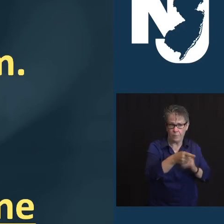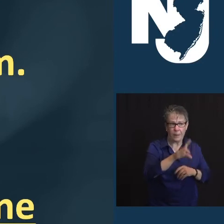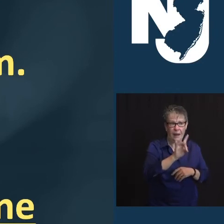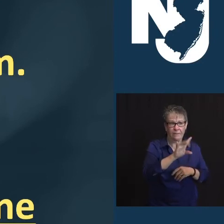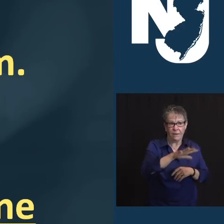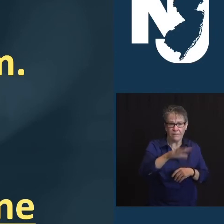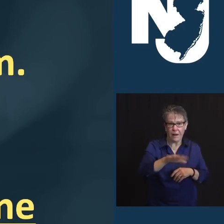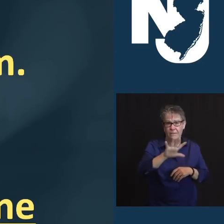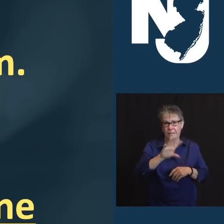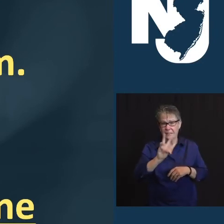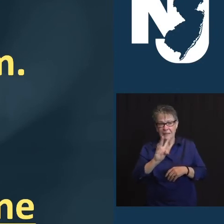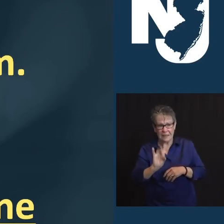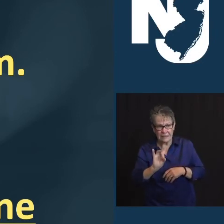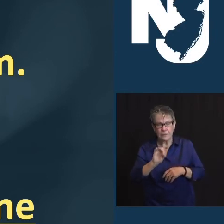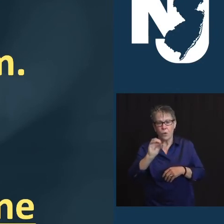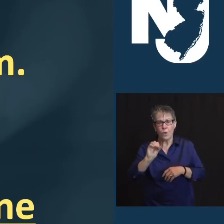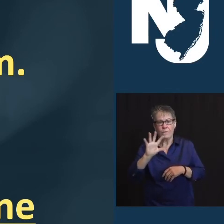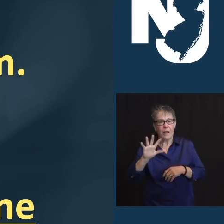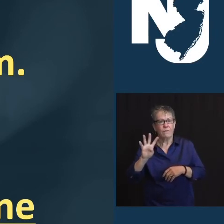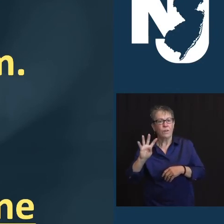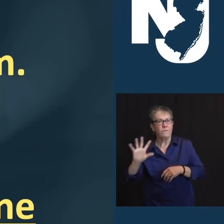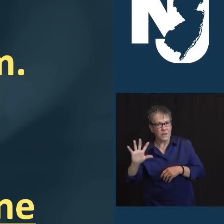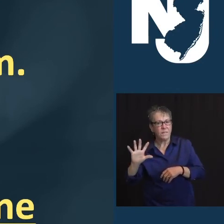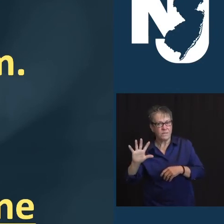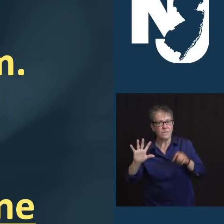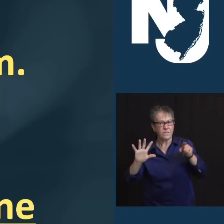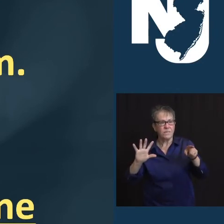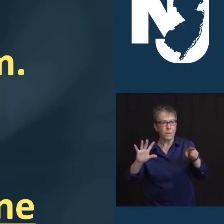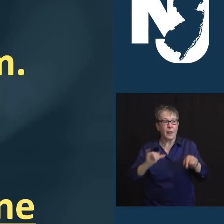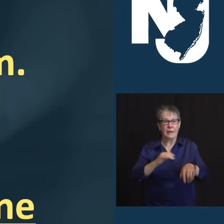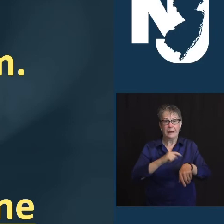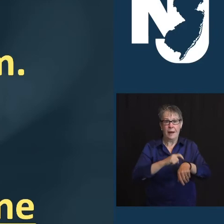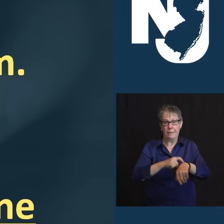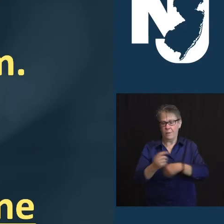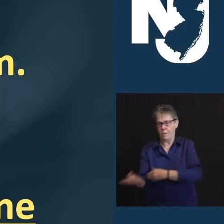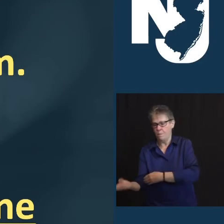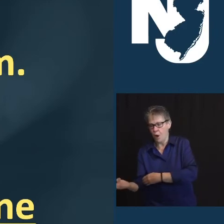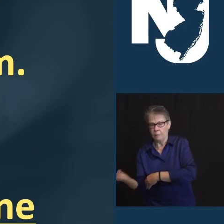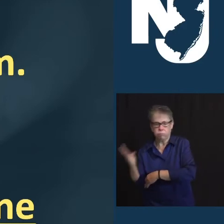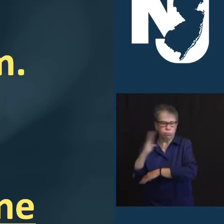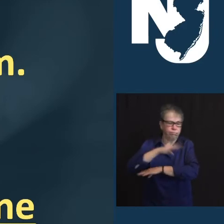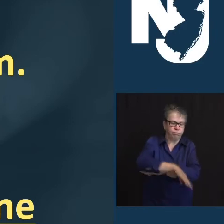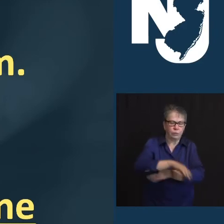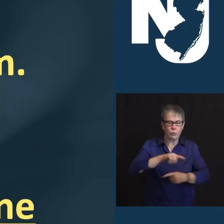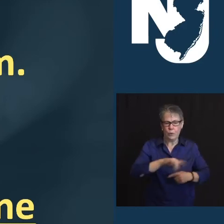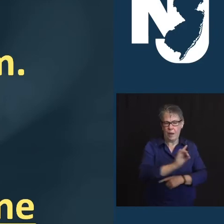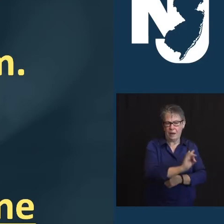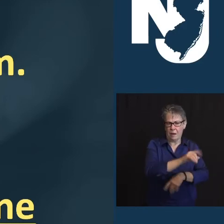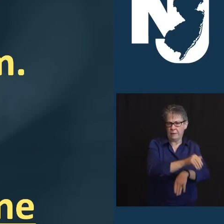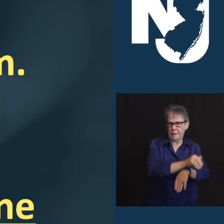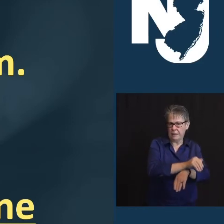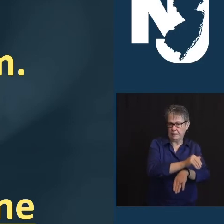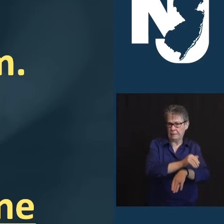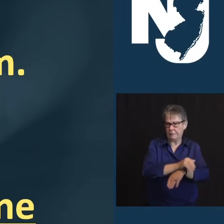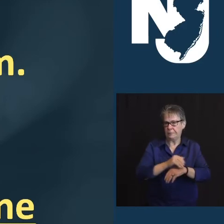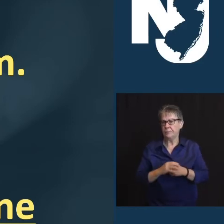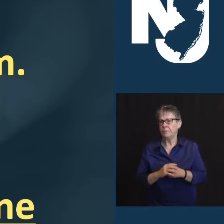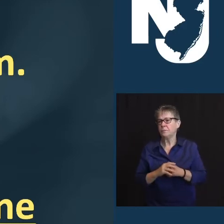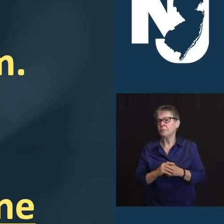855-568-0545. It is staffed from 8 a.m. to 8 p.m. every day. We have 250, Judy, thanks to you and your